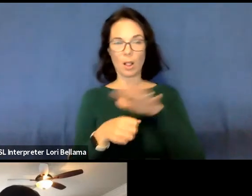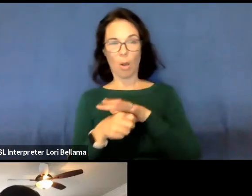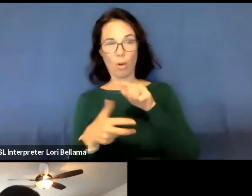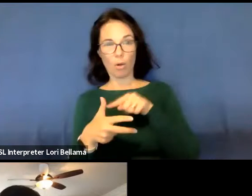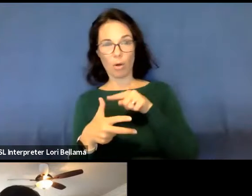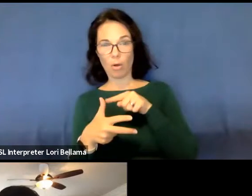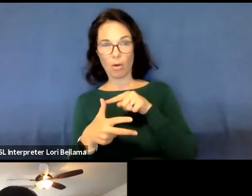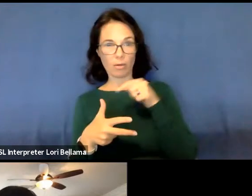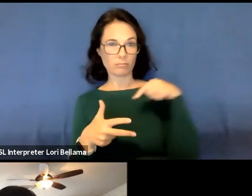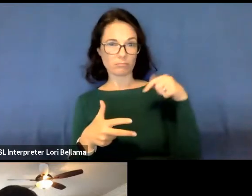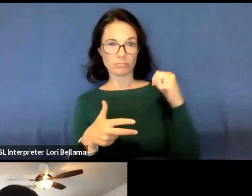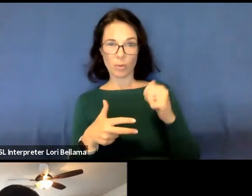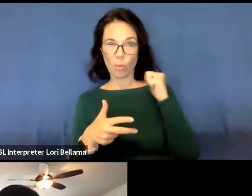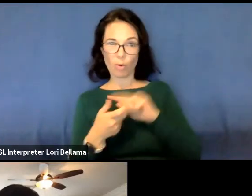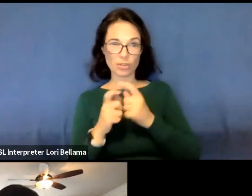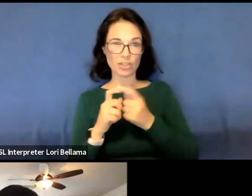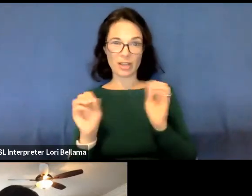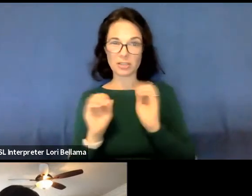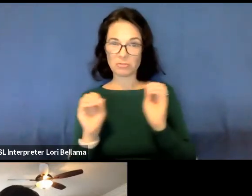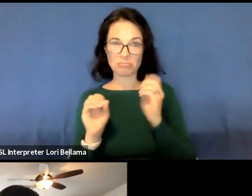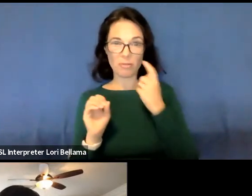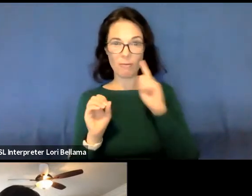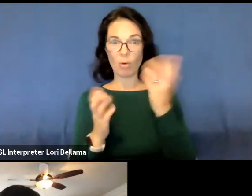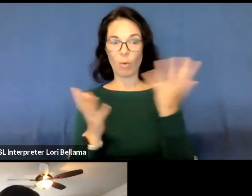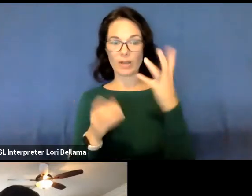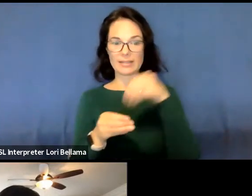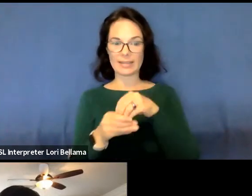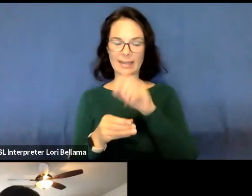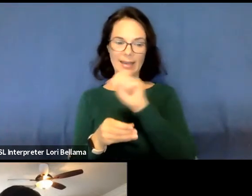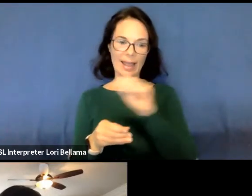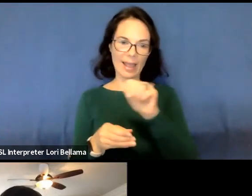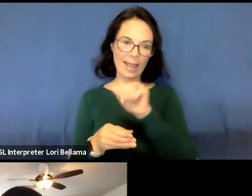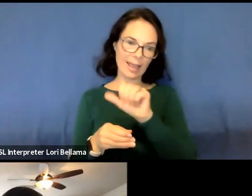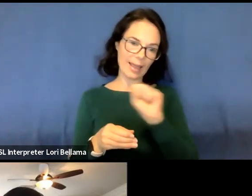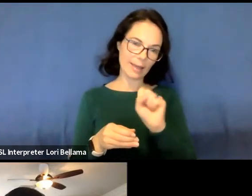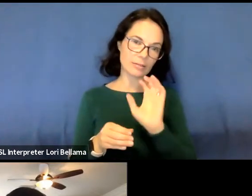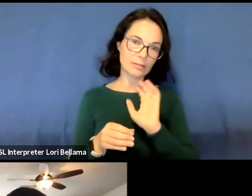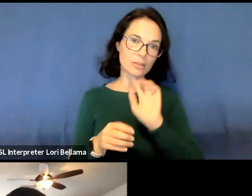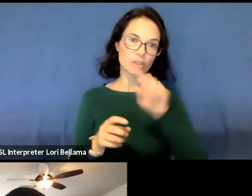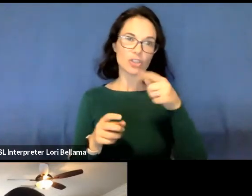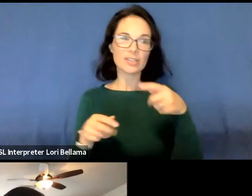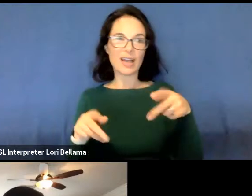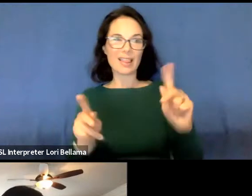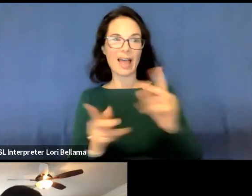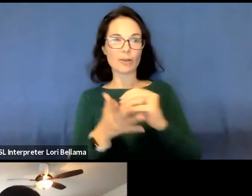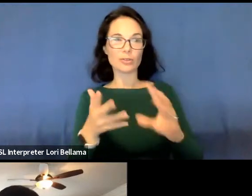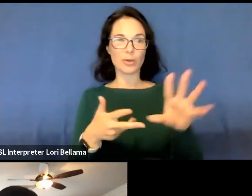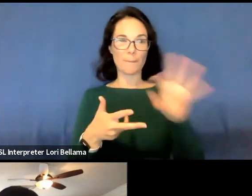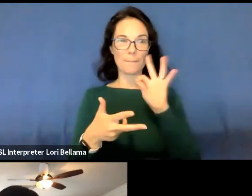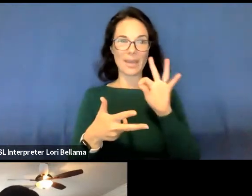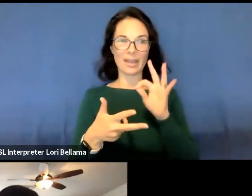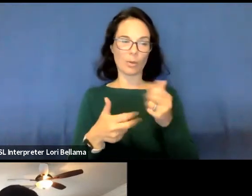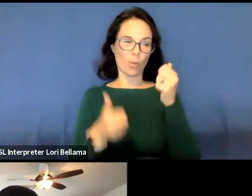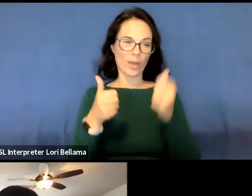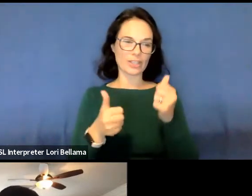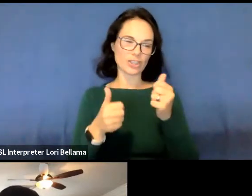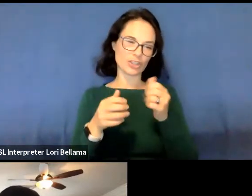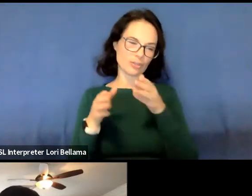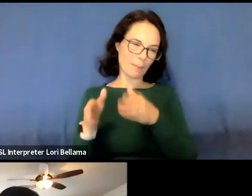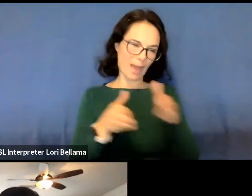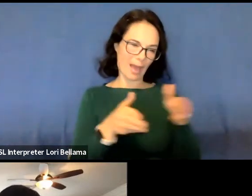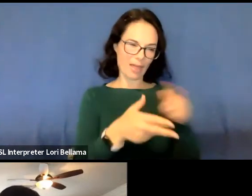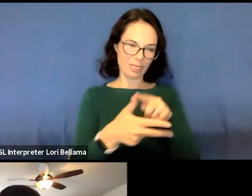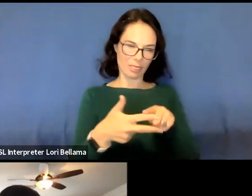associate contents of the AA and the AS. This just allows a student to pick a pattern.